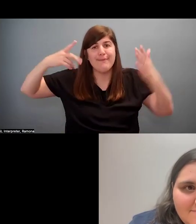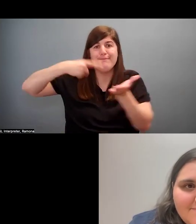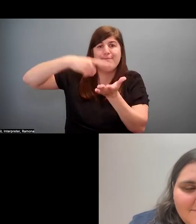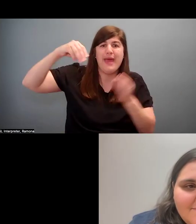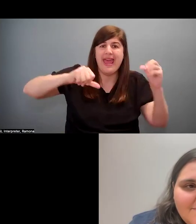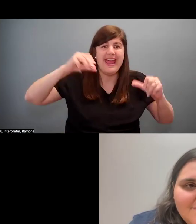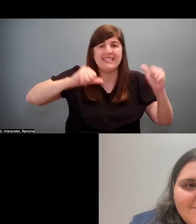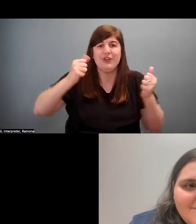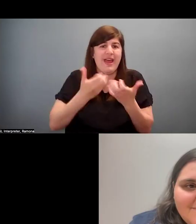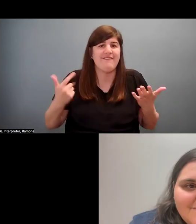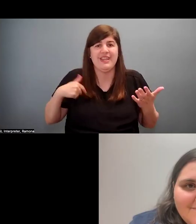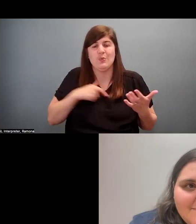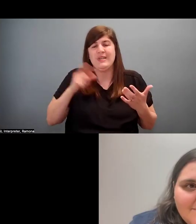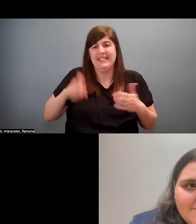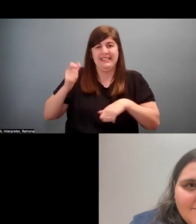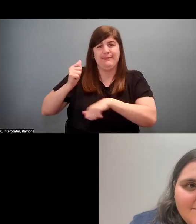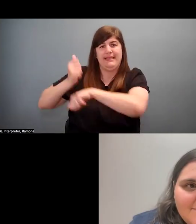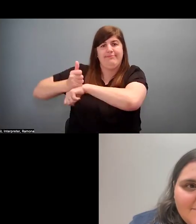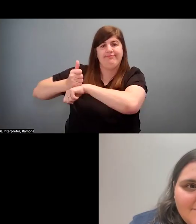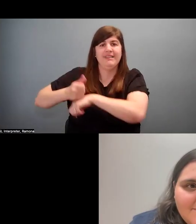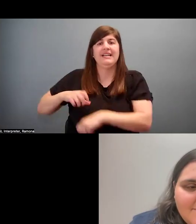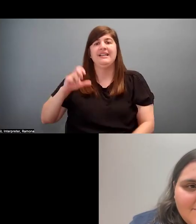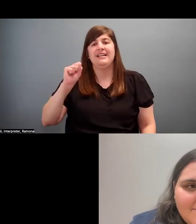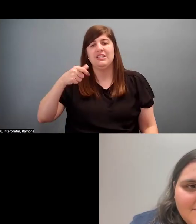we need to exist, at